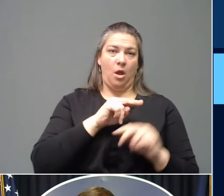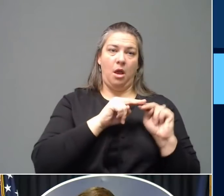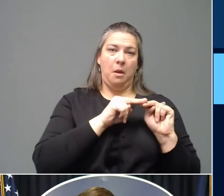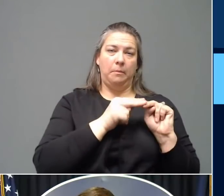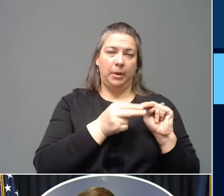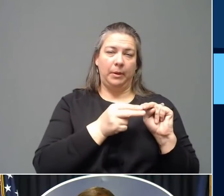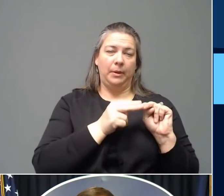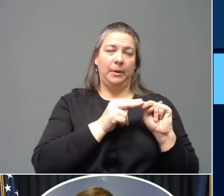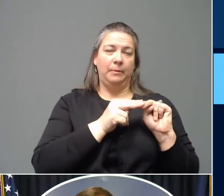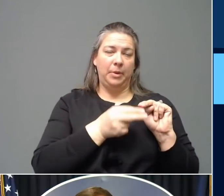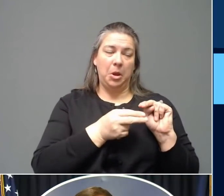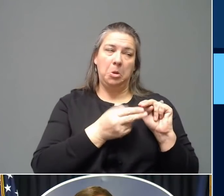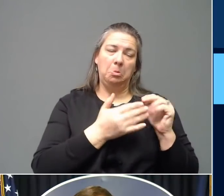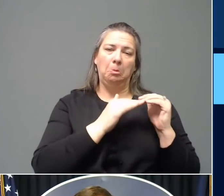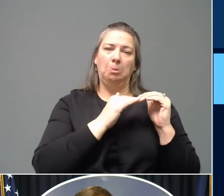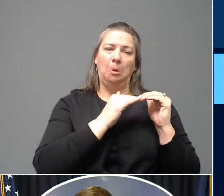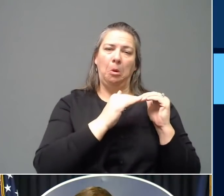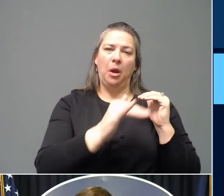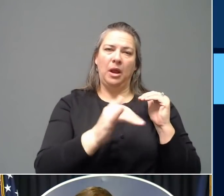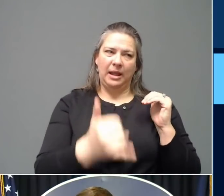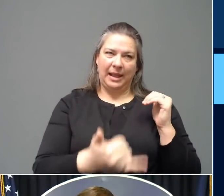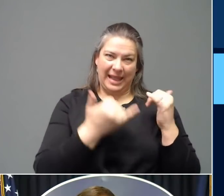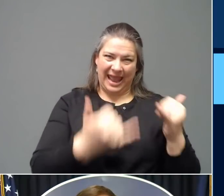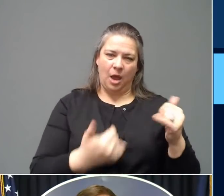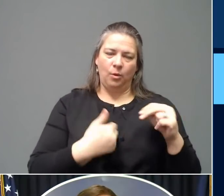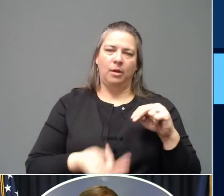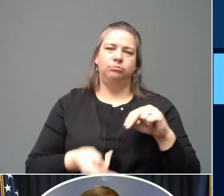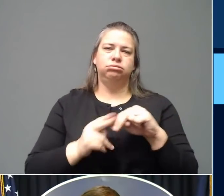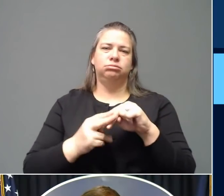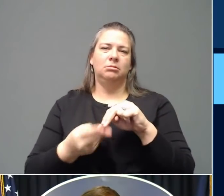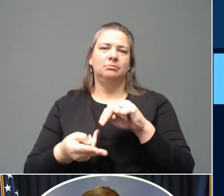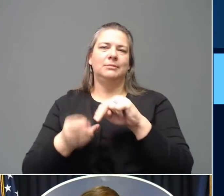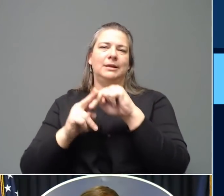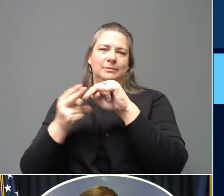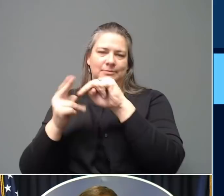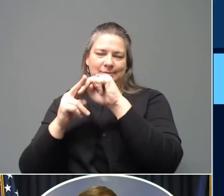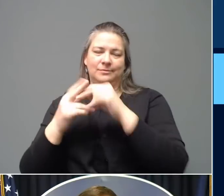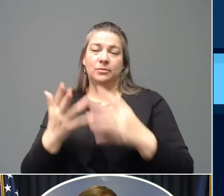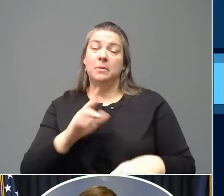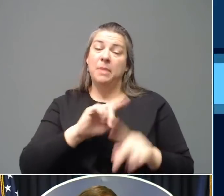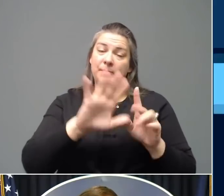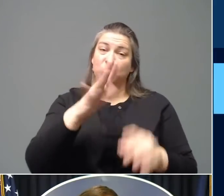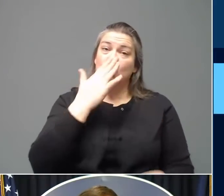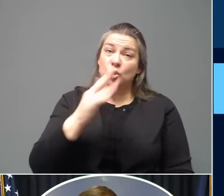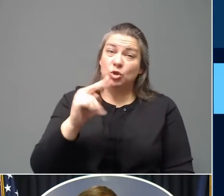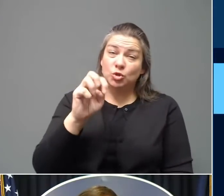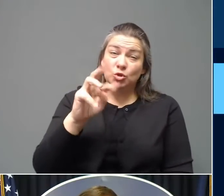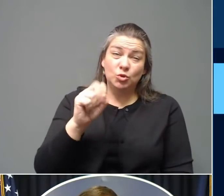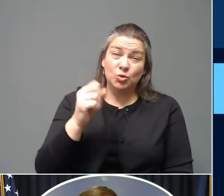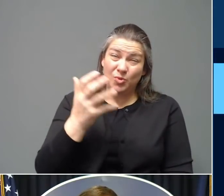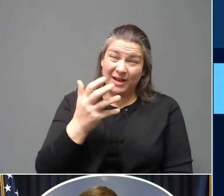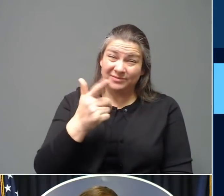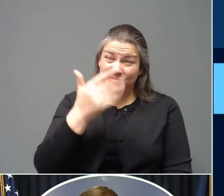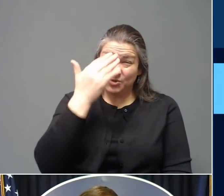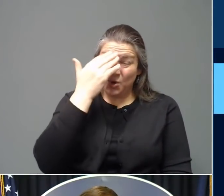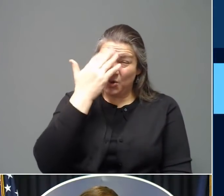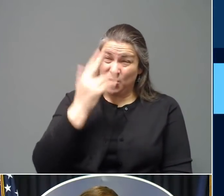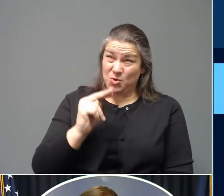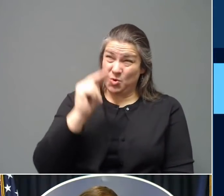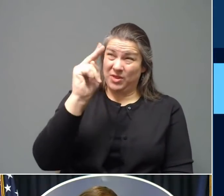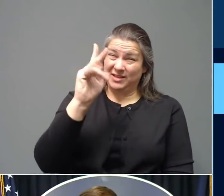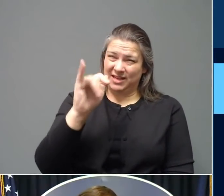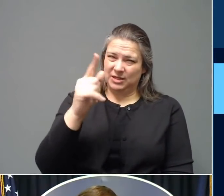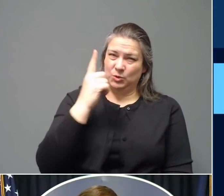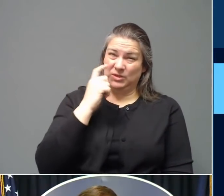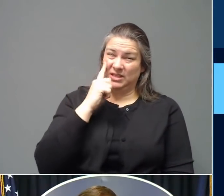plateauing. All right, and some good news. Northern Kentucky has been hit really hard recently by this